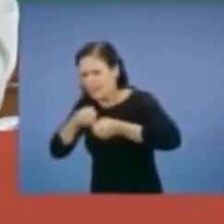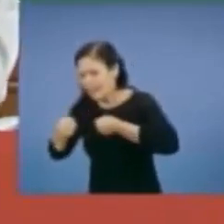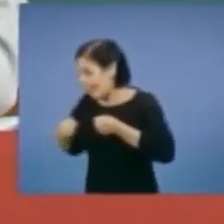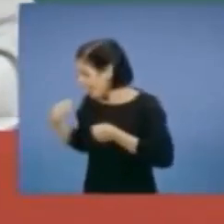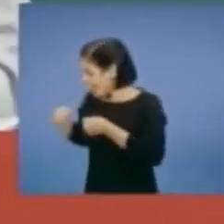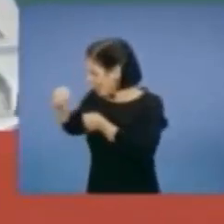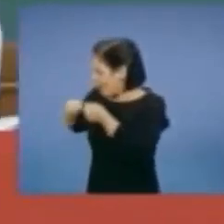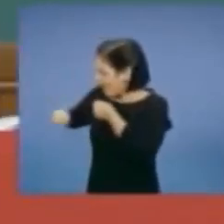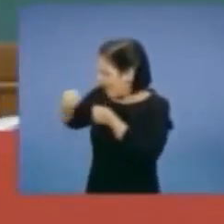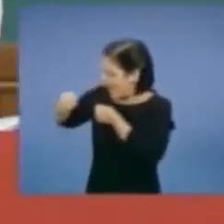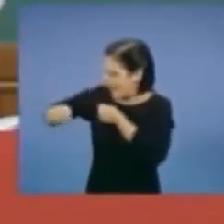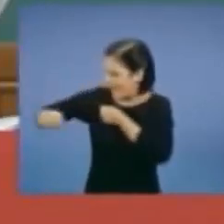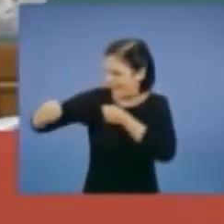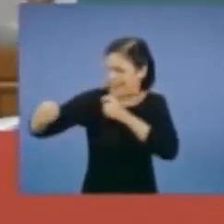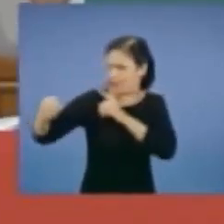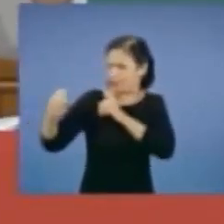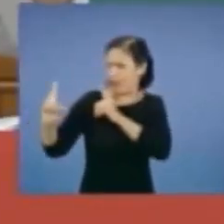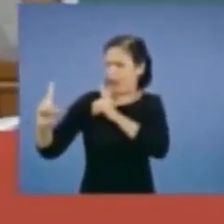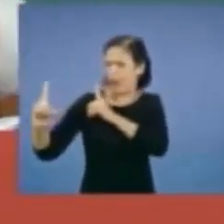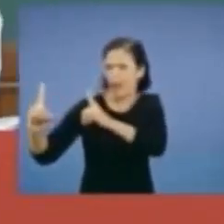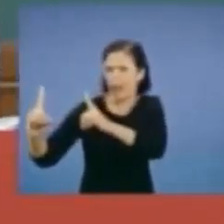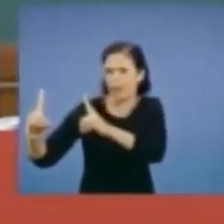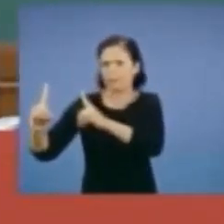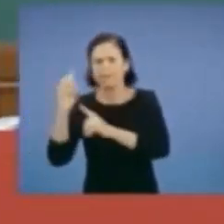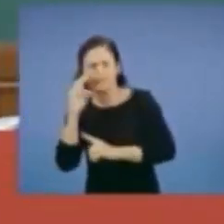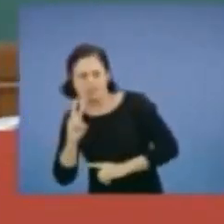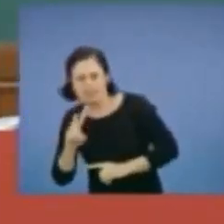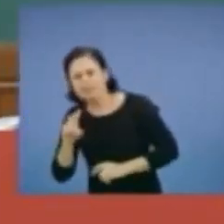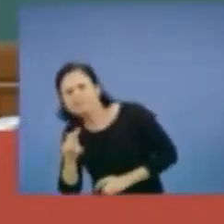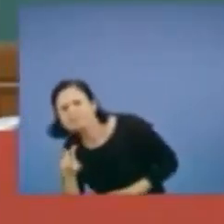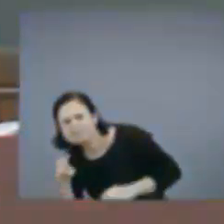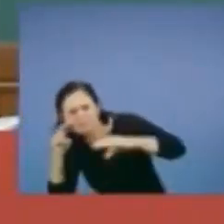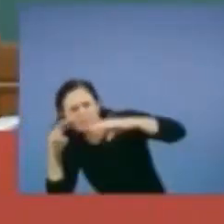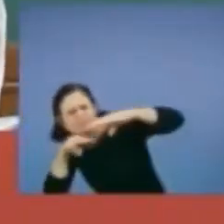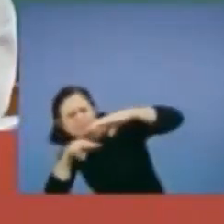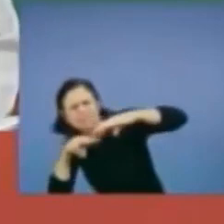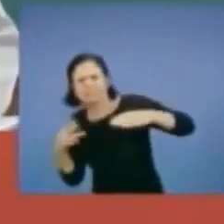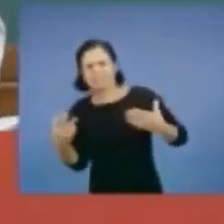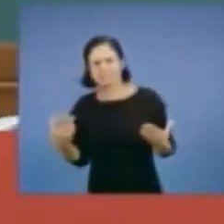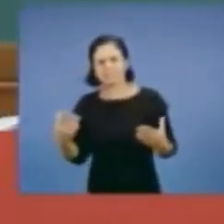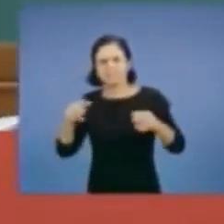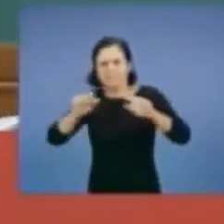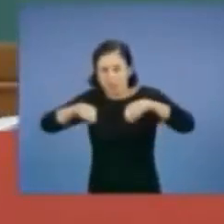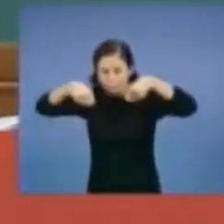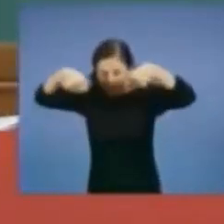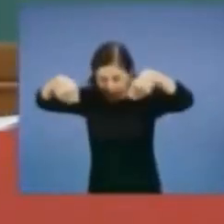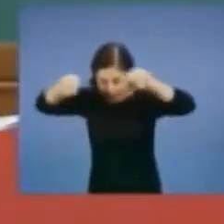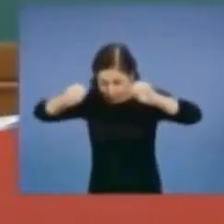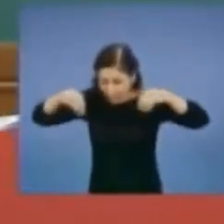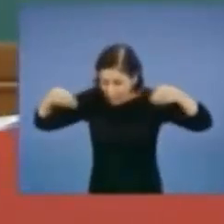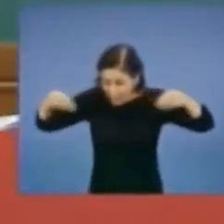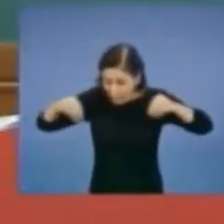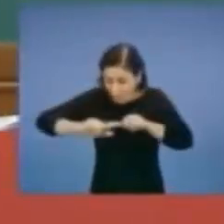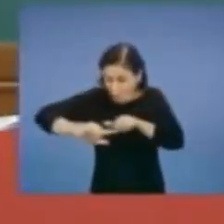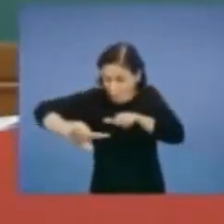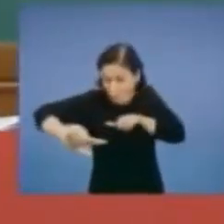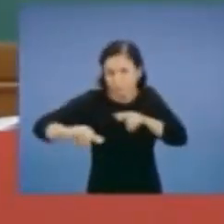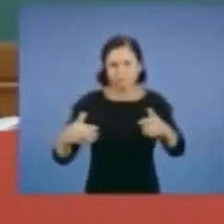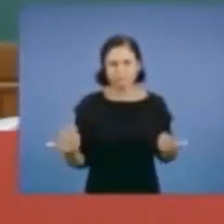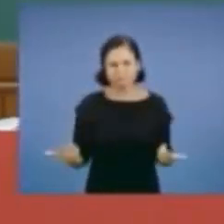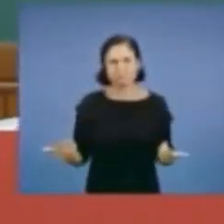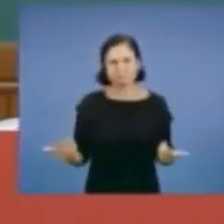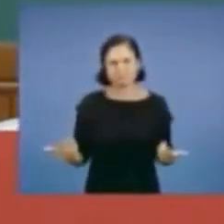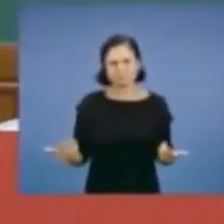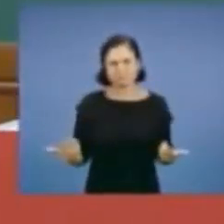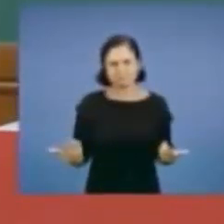and the one came faster than the other, and they saw from outside, and one kneeled down to see